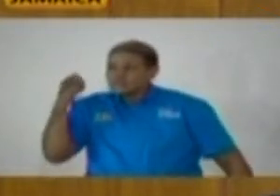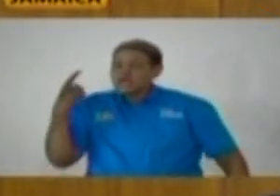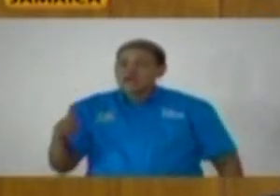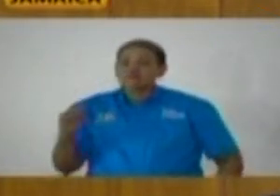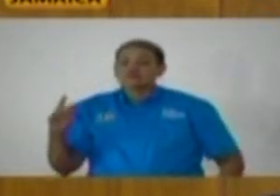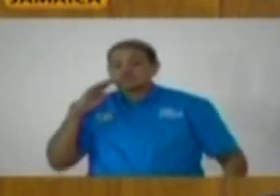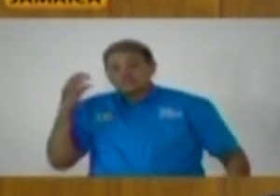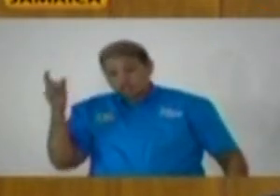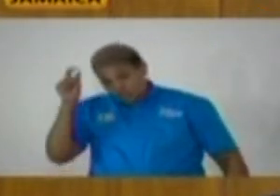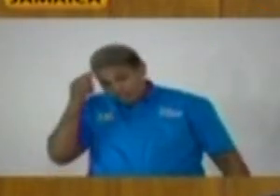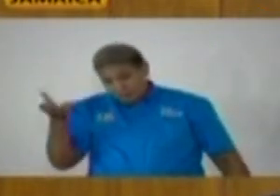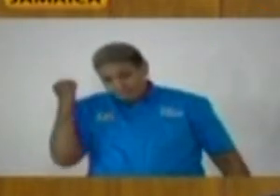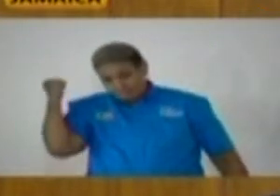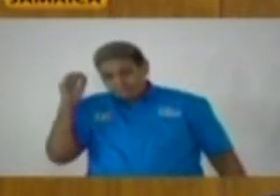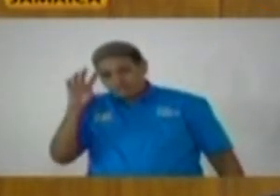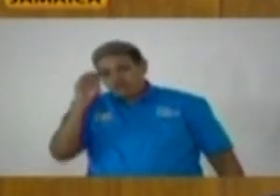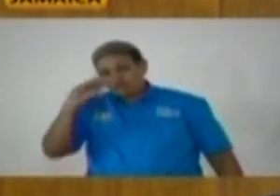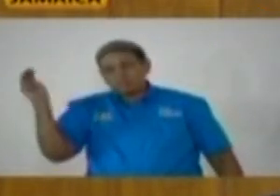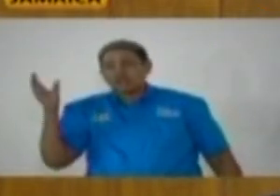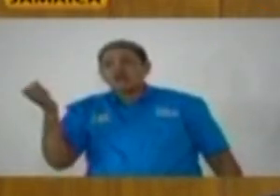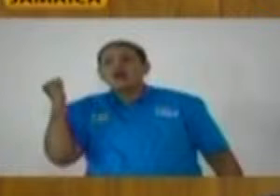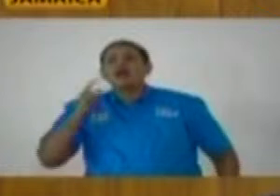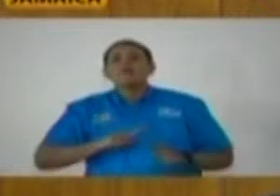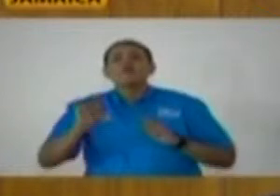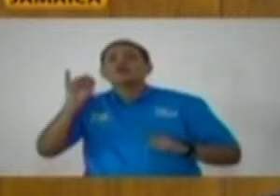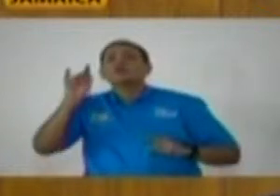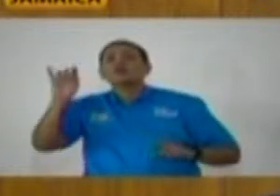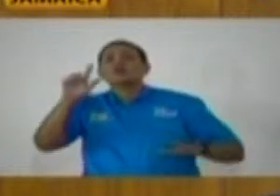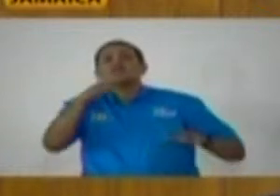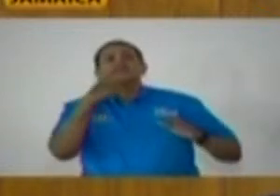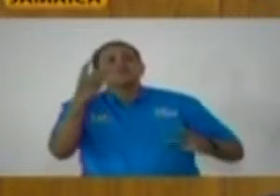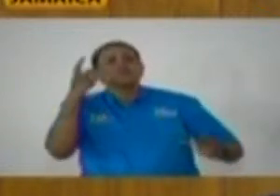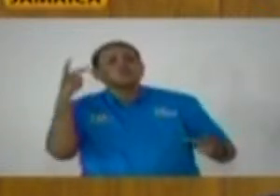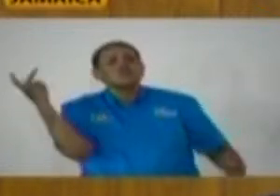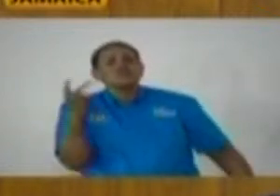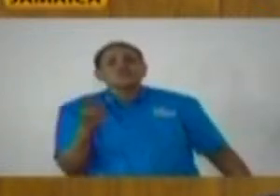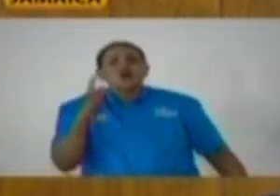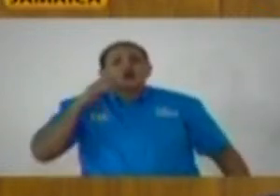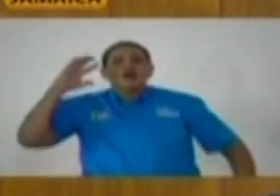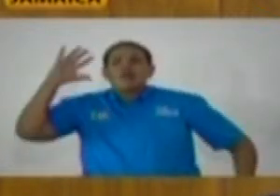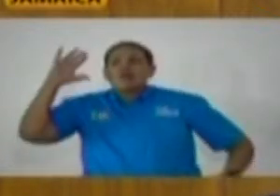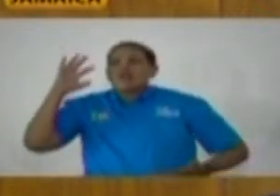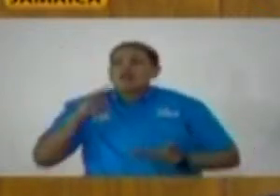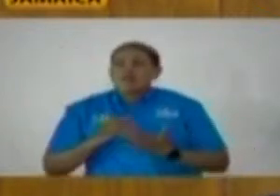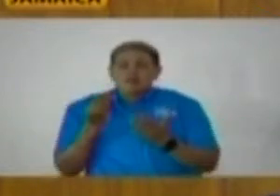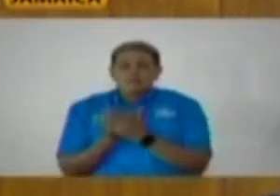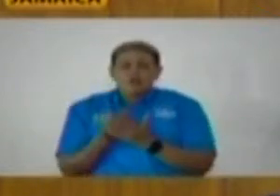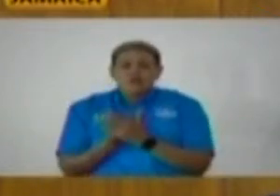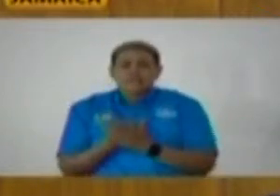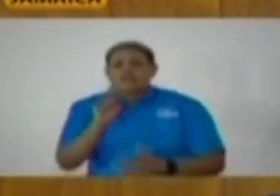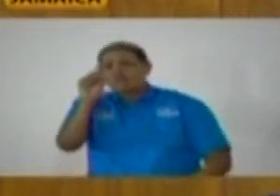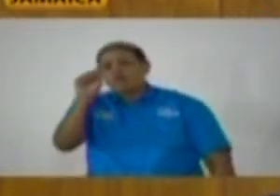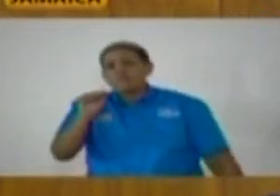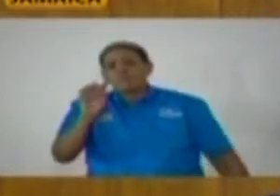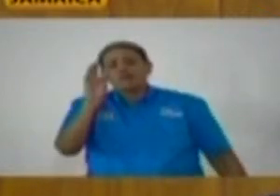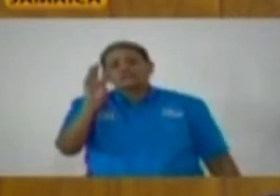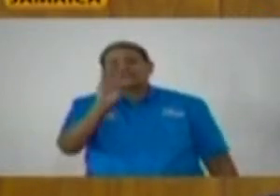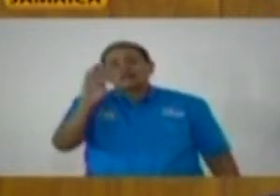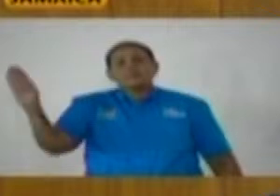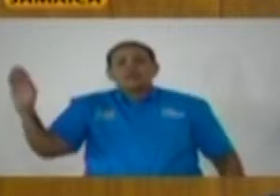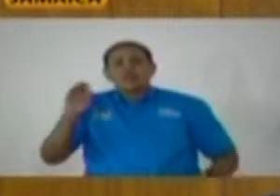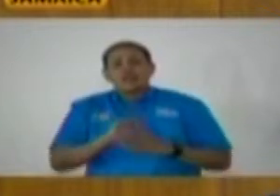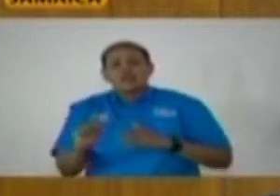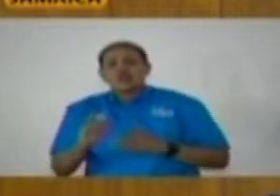into the government coffers. But the JUTC saw a fall in their revenues of $1.6